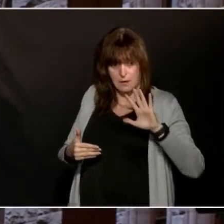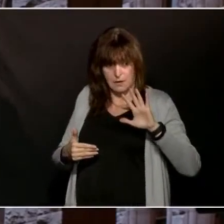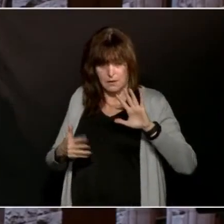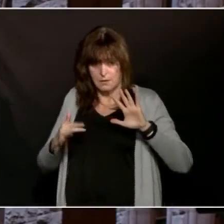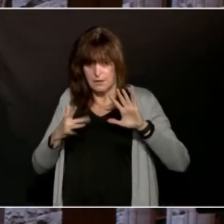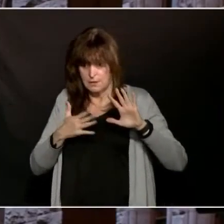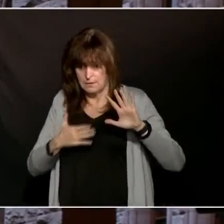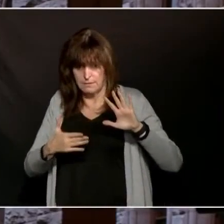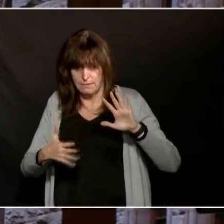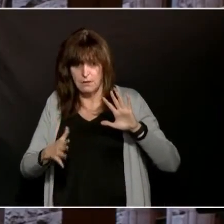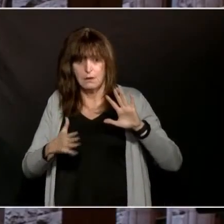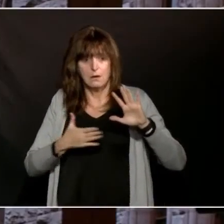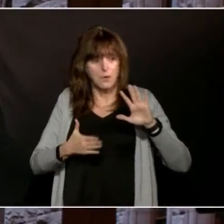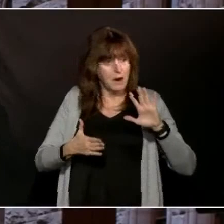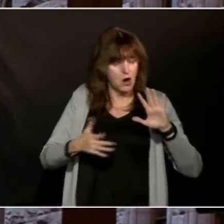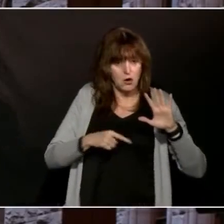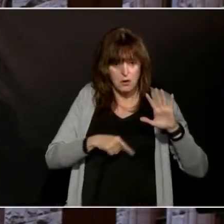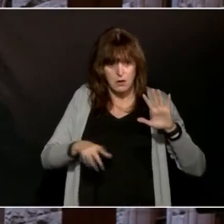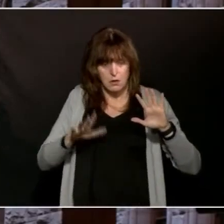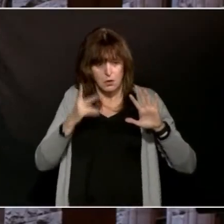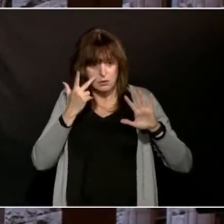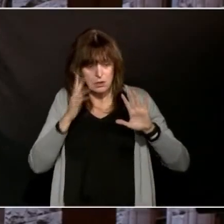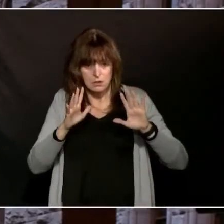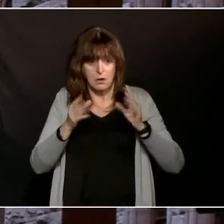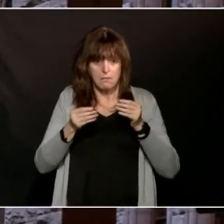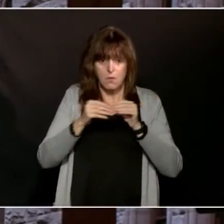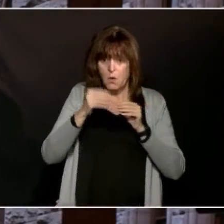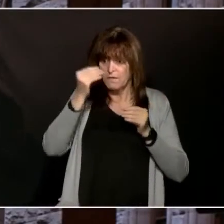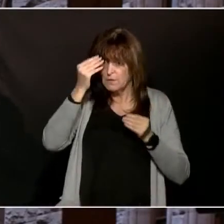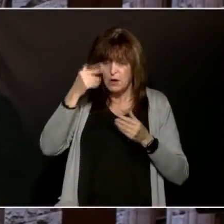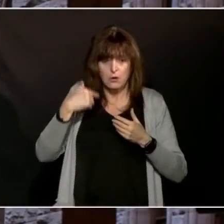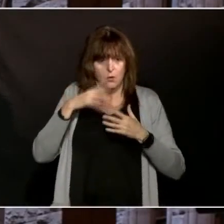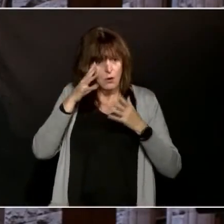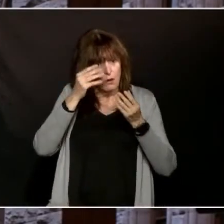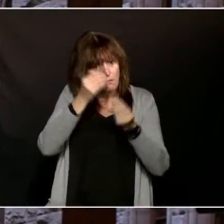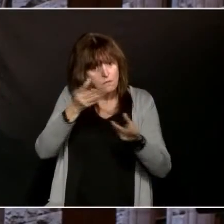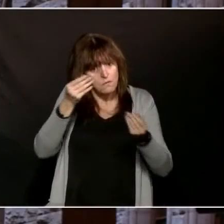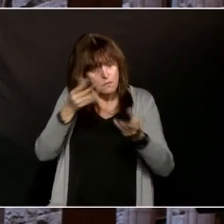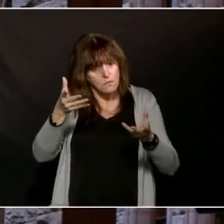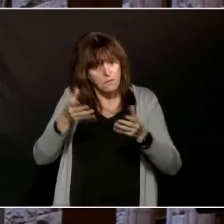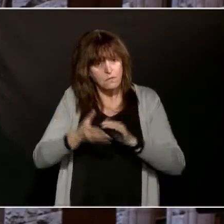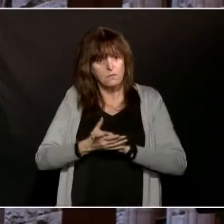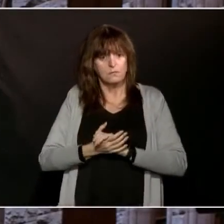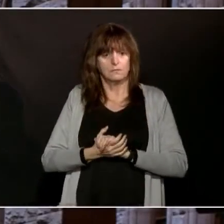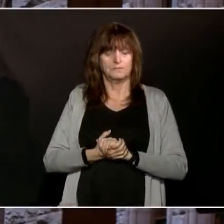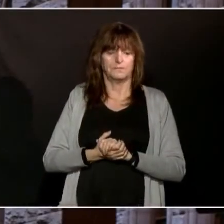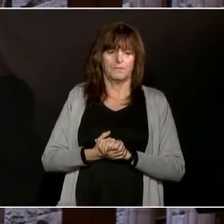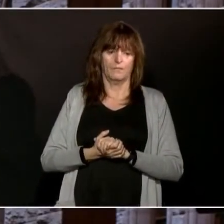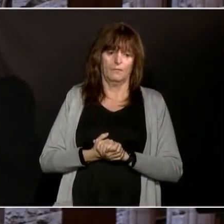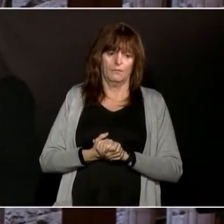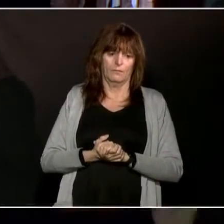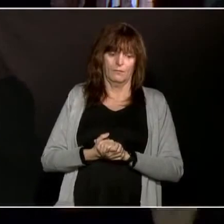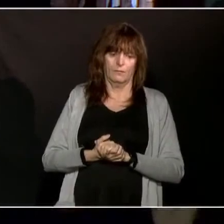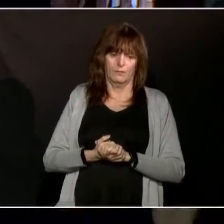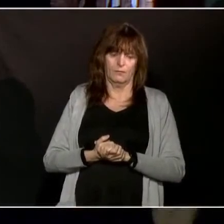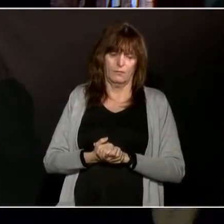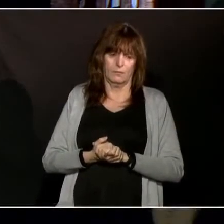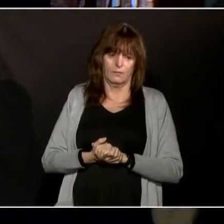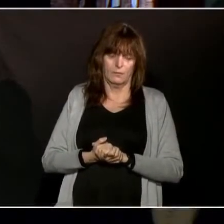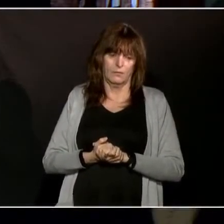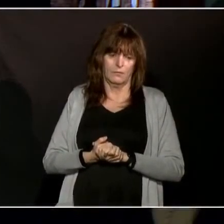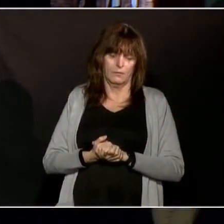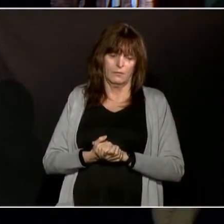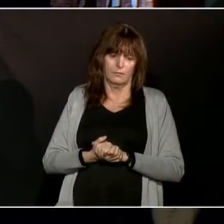stay tuned. We'll have more updates as we have more data and information. Next question. Your next question comes